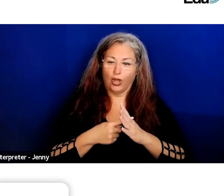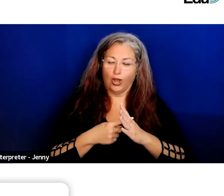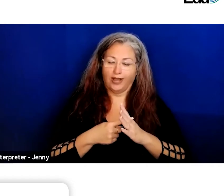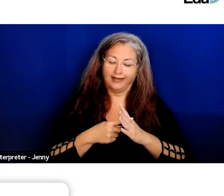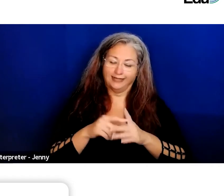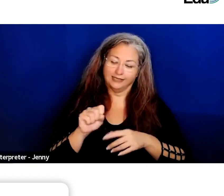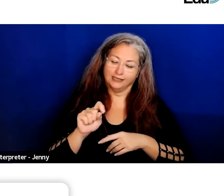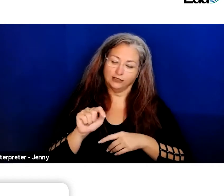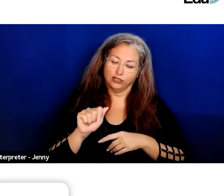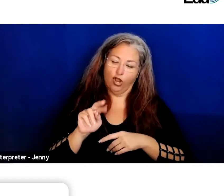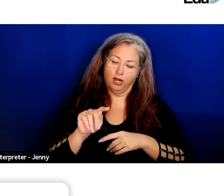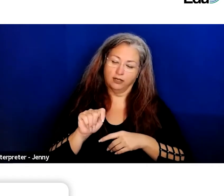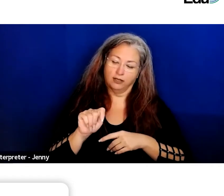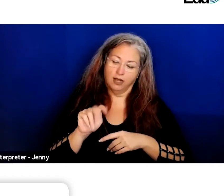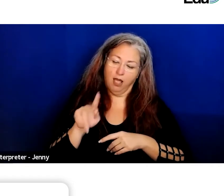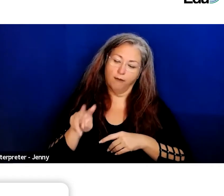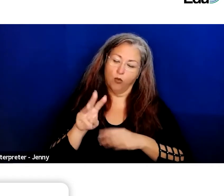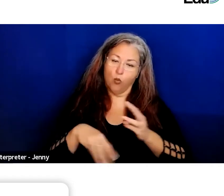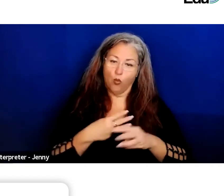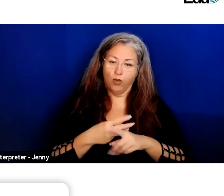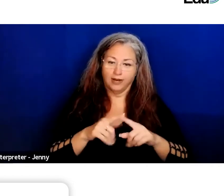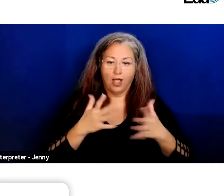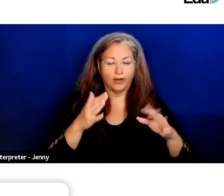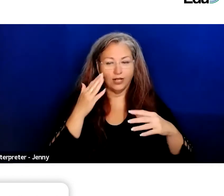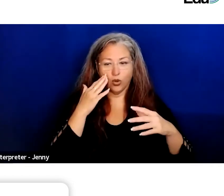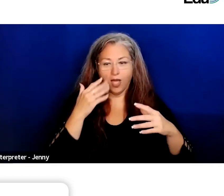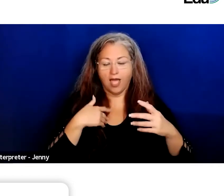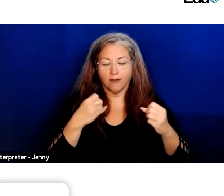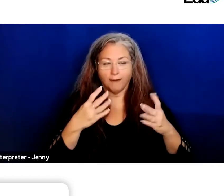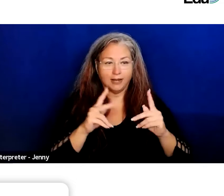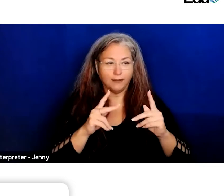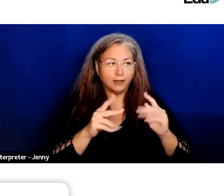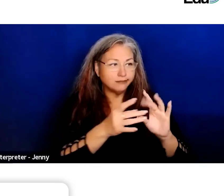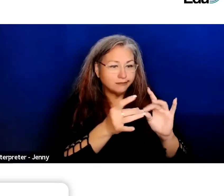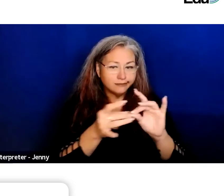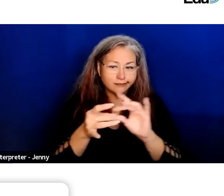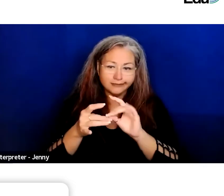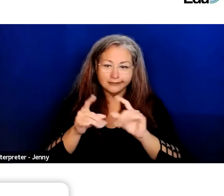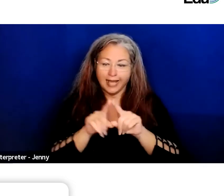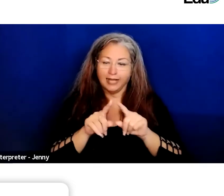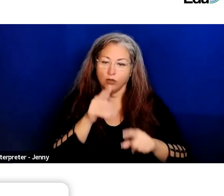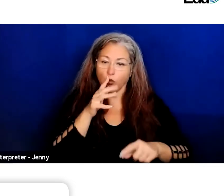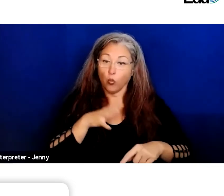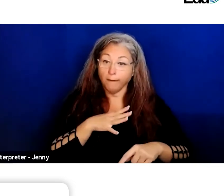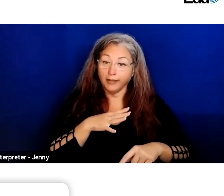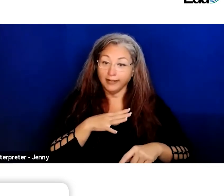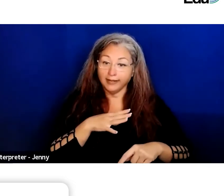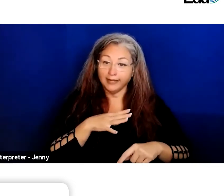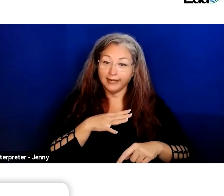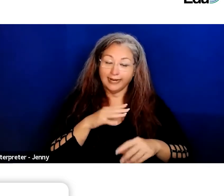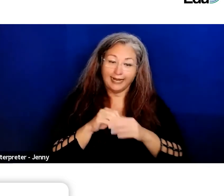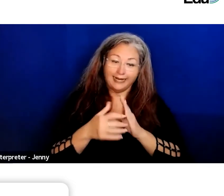world, I know that there is just so much talk about being a woman's person in the